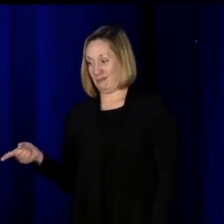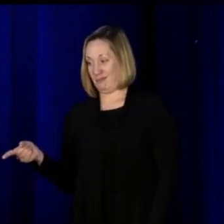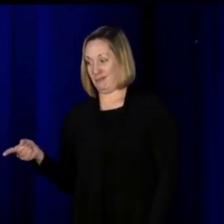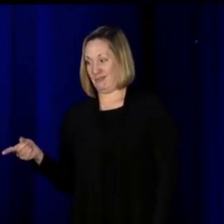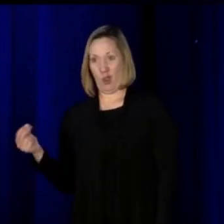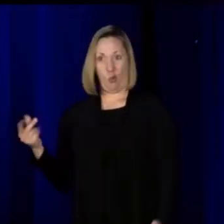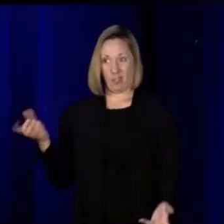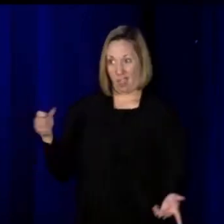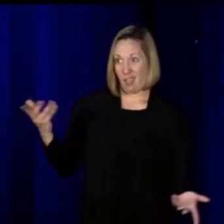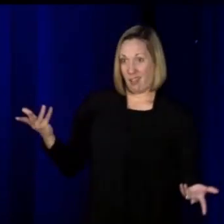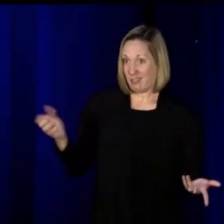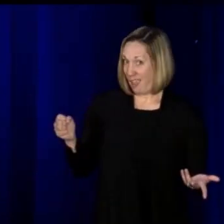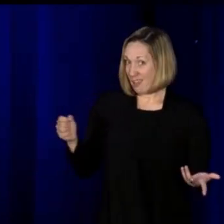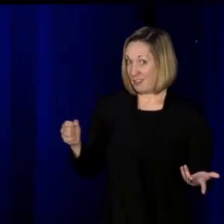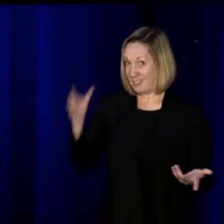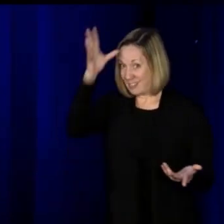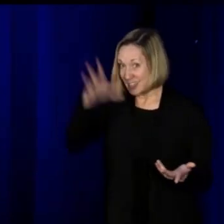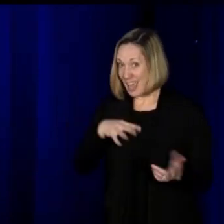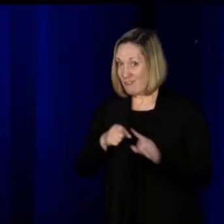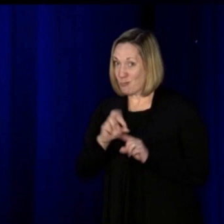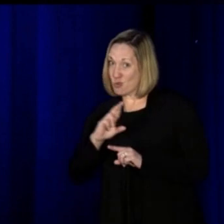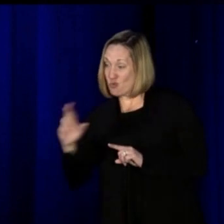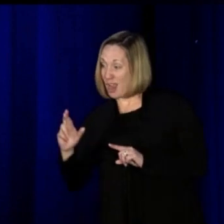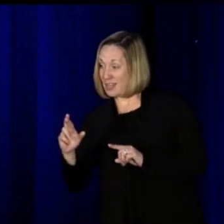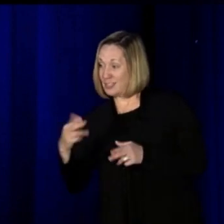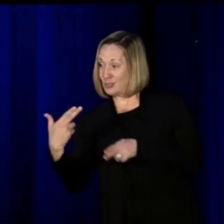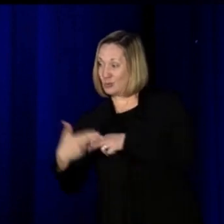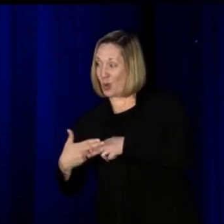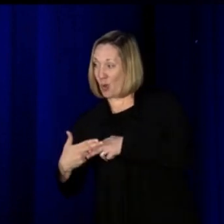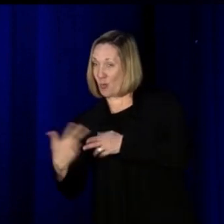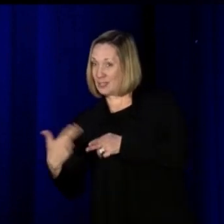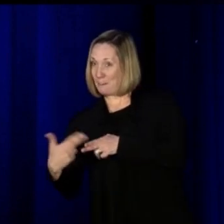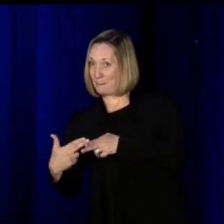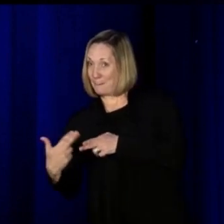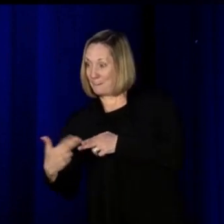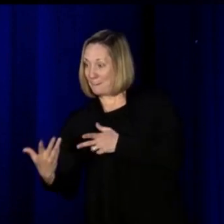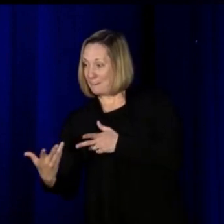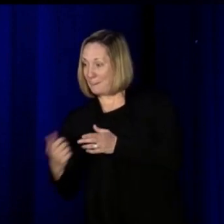No. Yeah? The guy from the right is called?